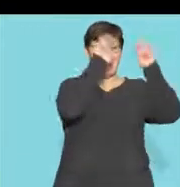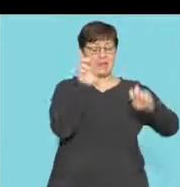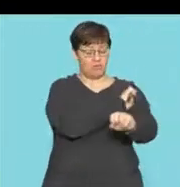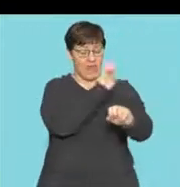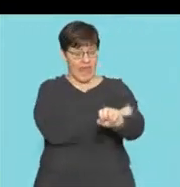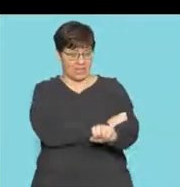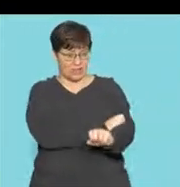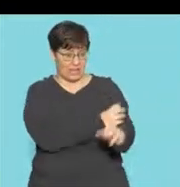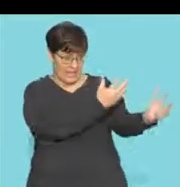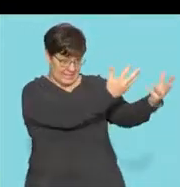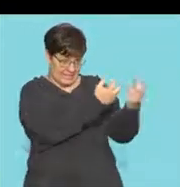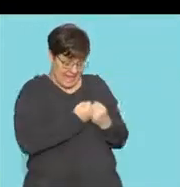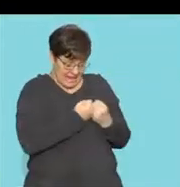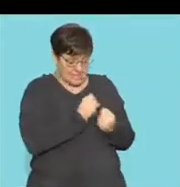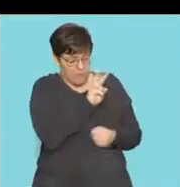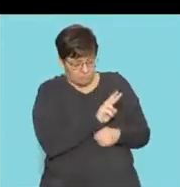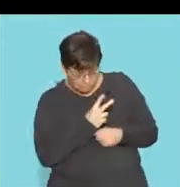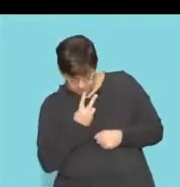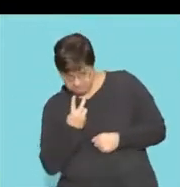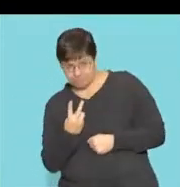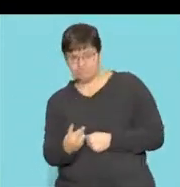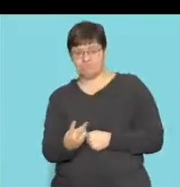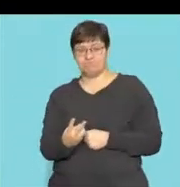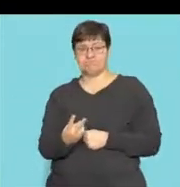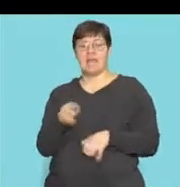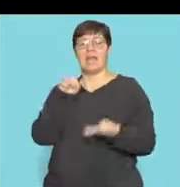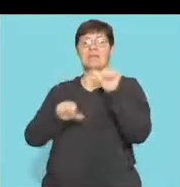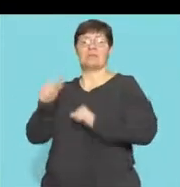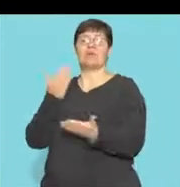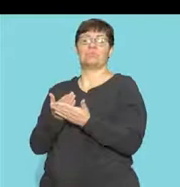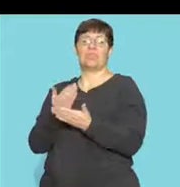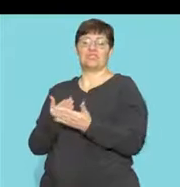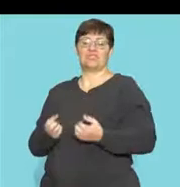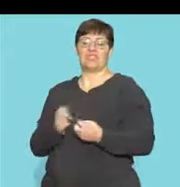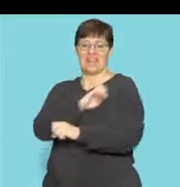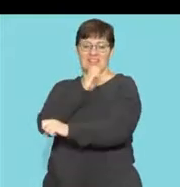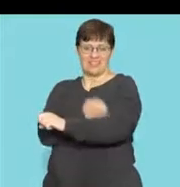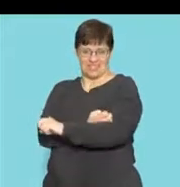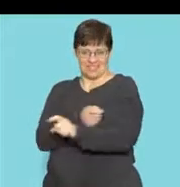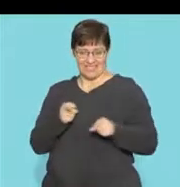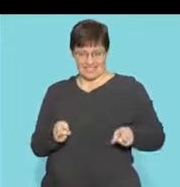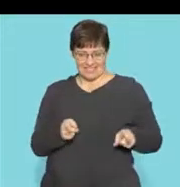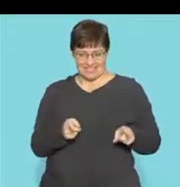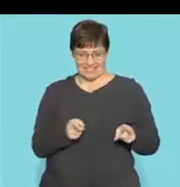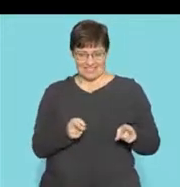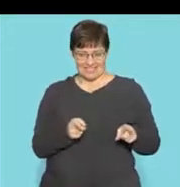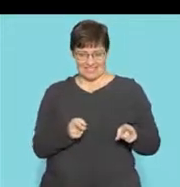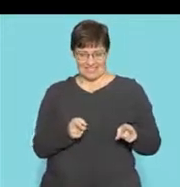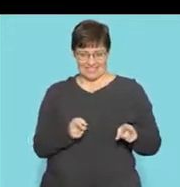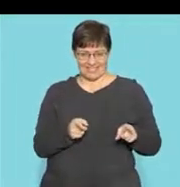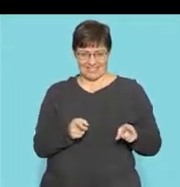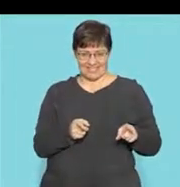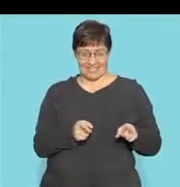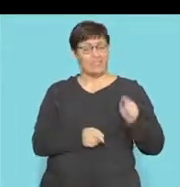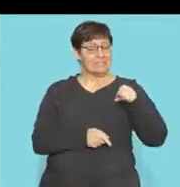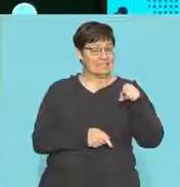energy and it produces for us chemical potential energy. So the